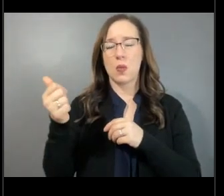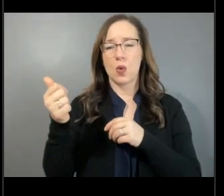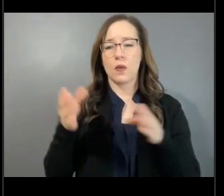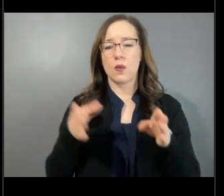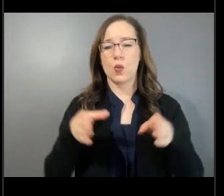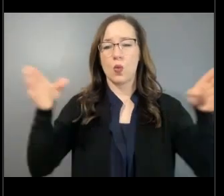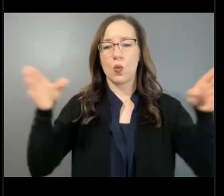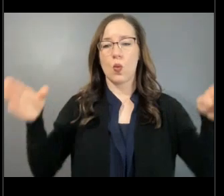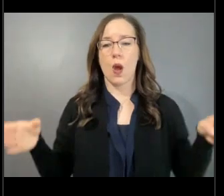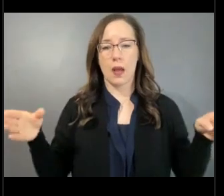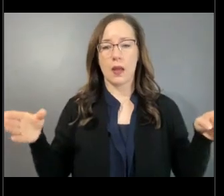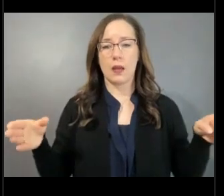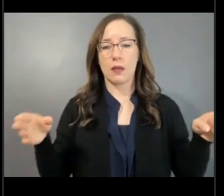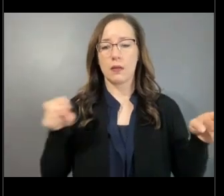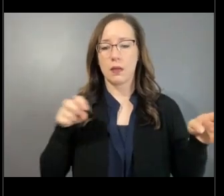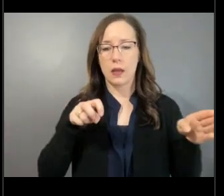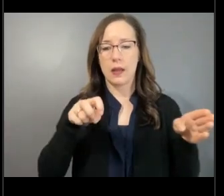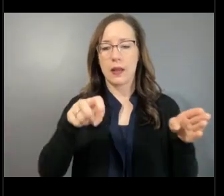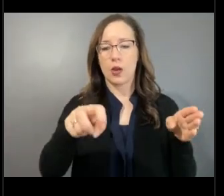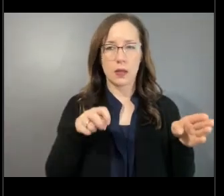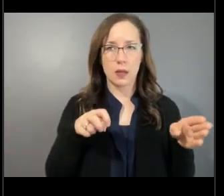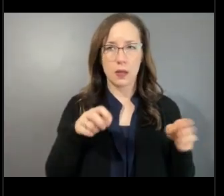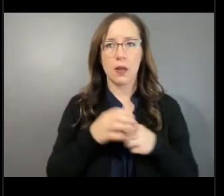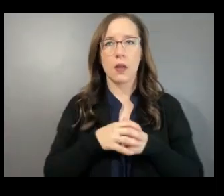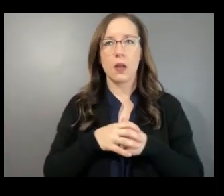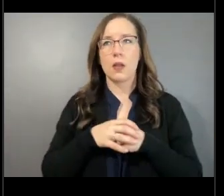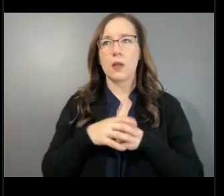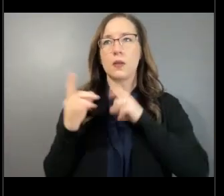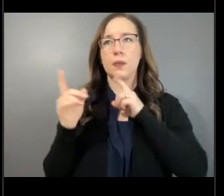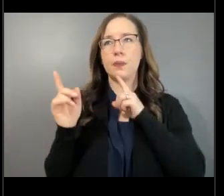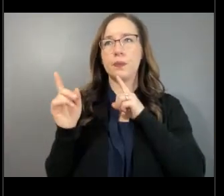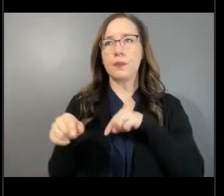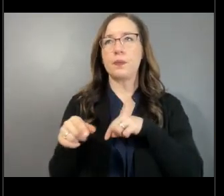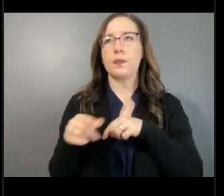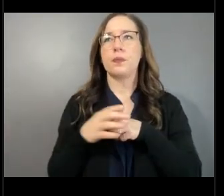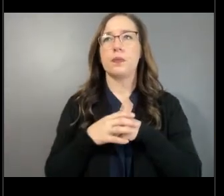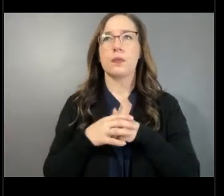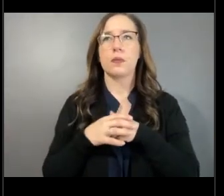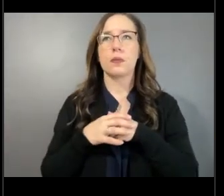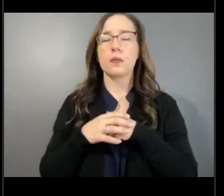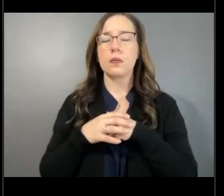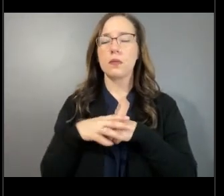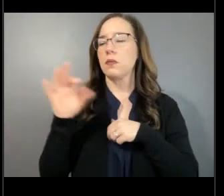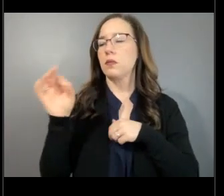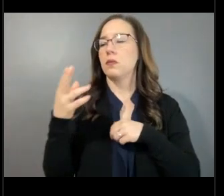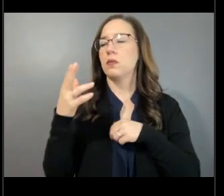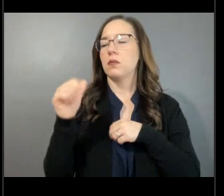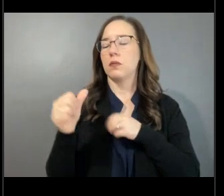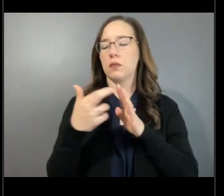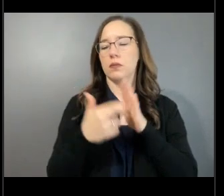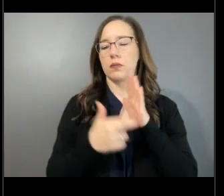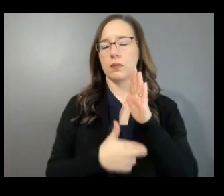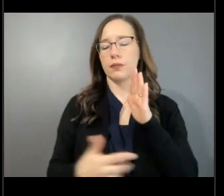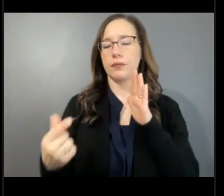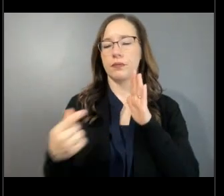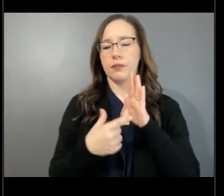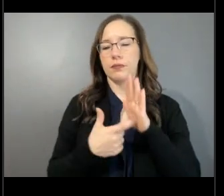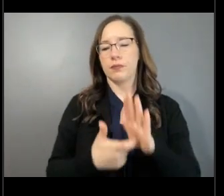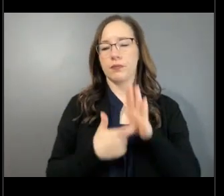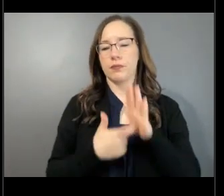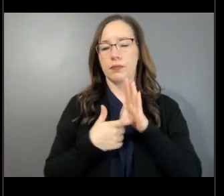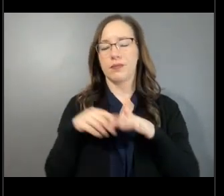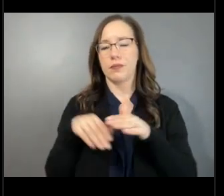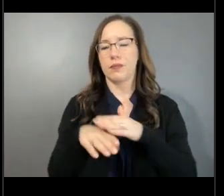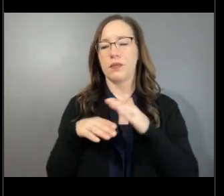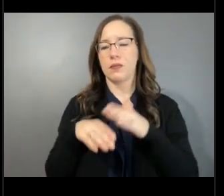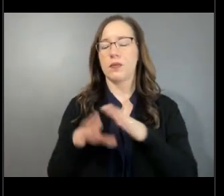door clearance? And the answer is the FHA guidelines require that accessible